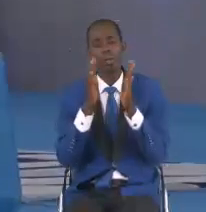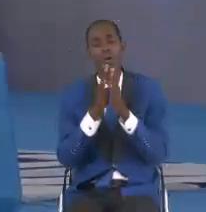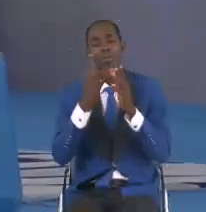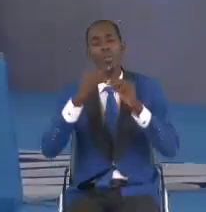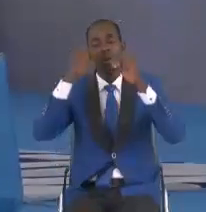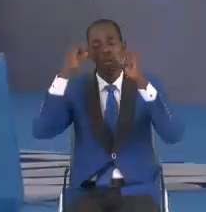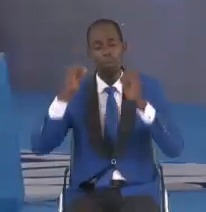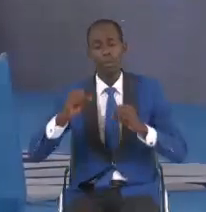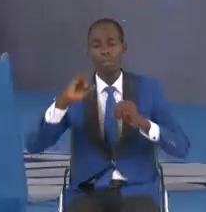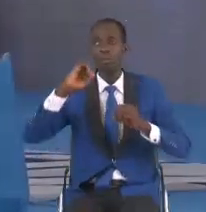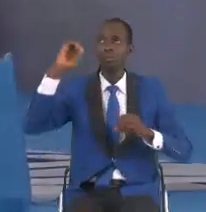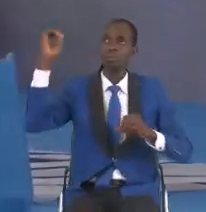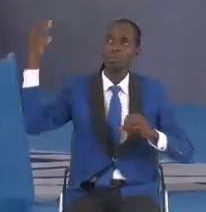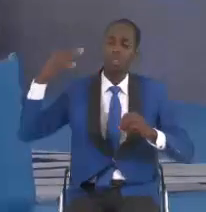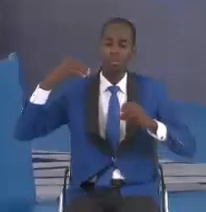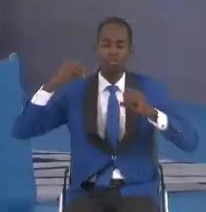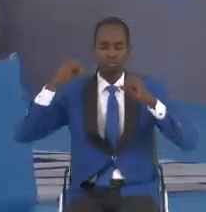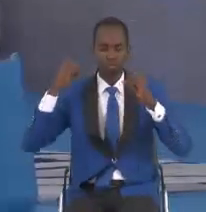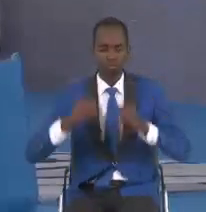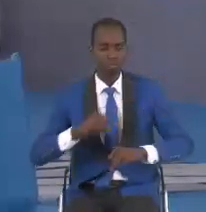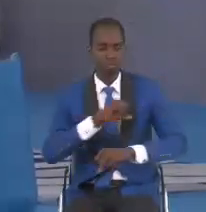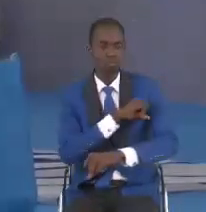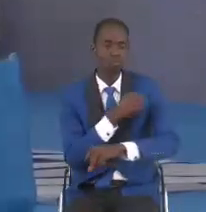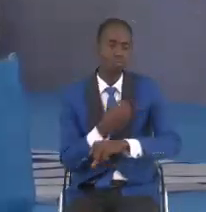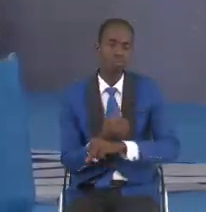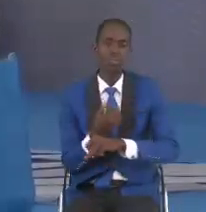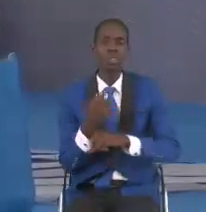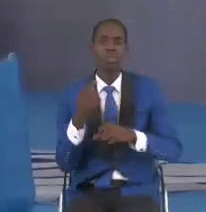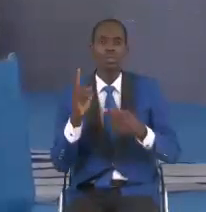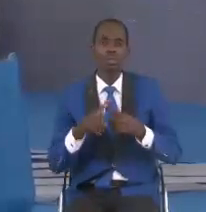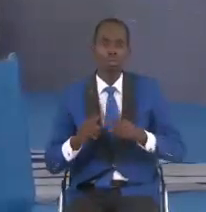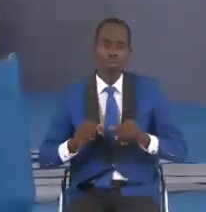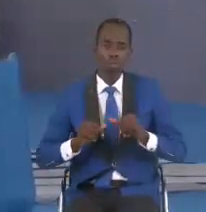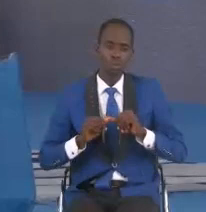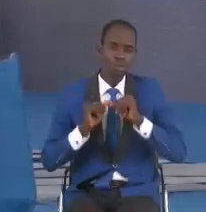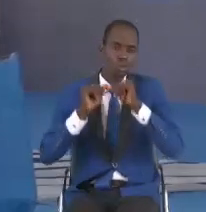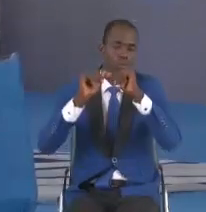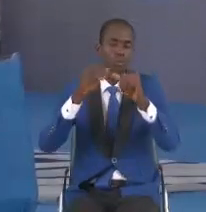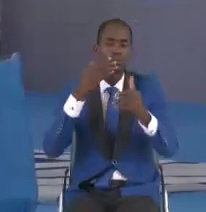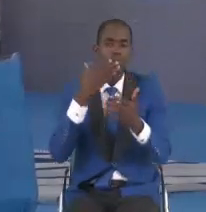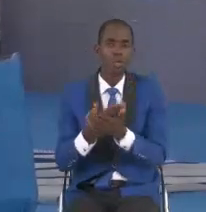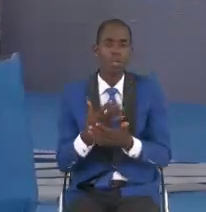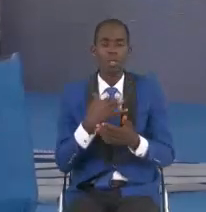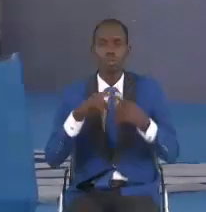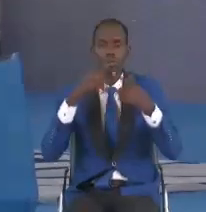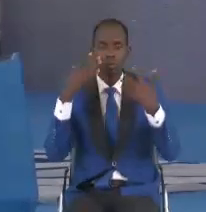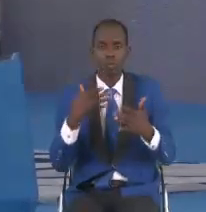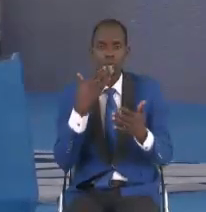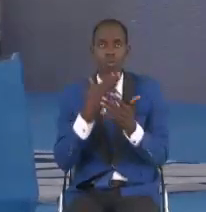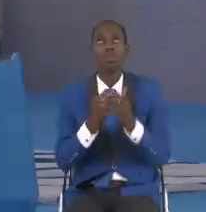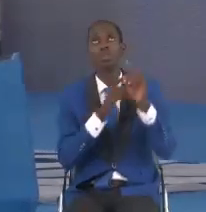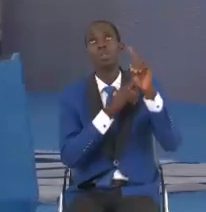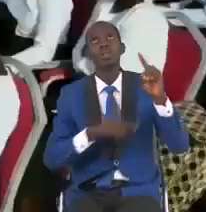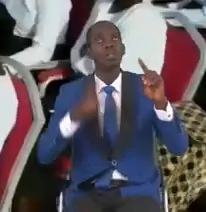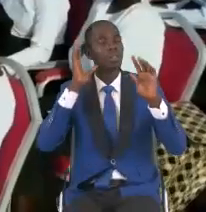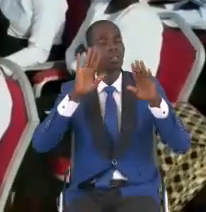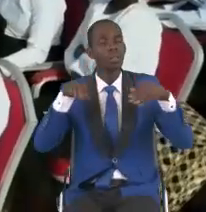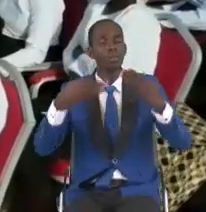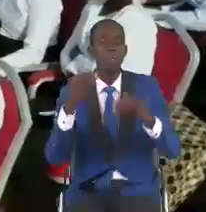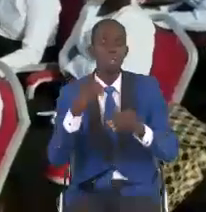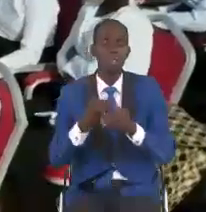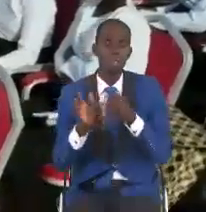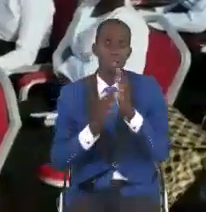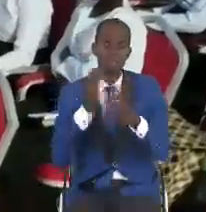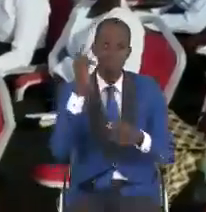the courage, the stamina to continue well and to finish well, the Lord will give you in Jesus'